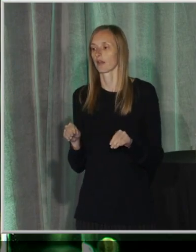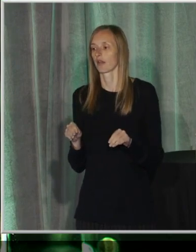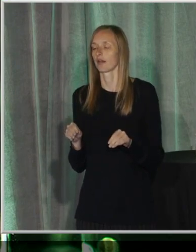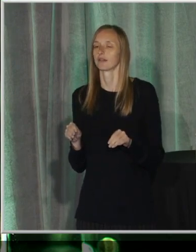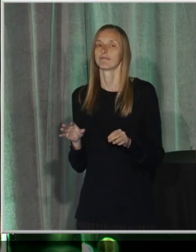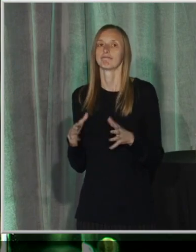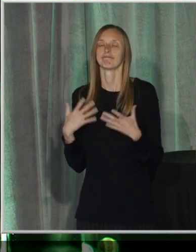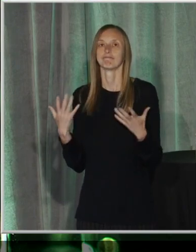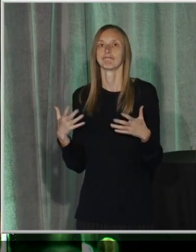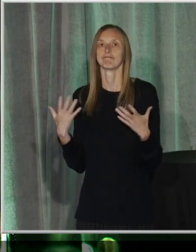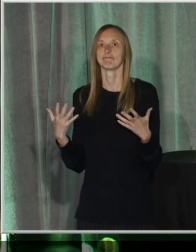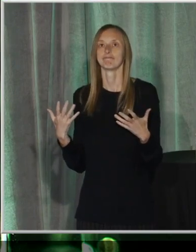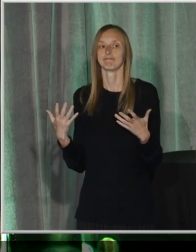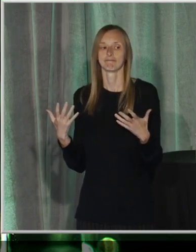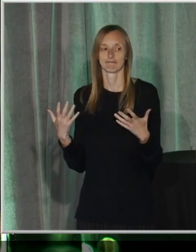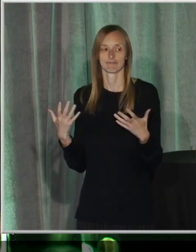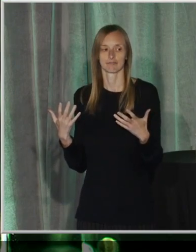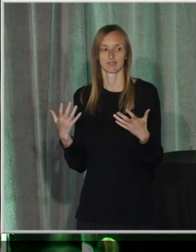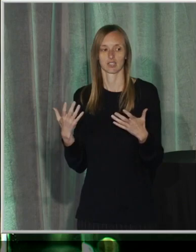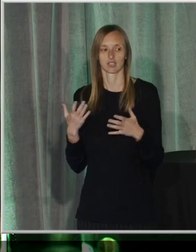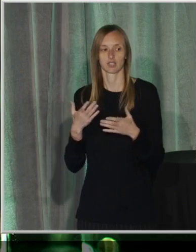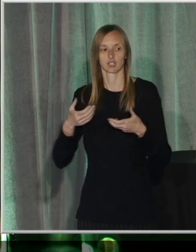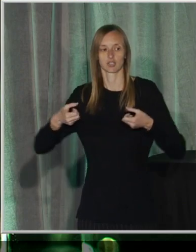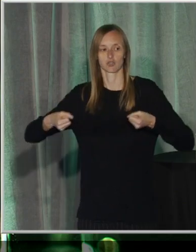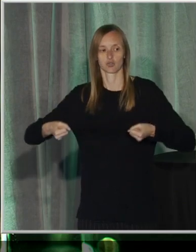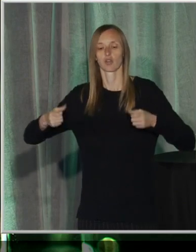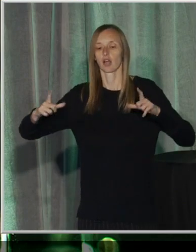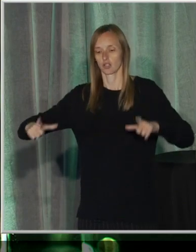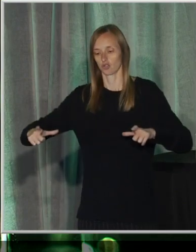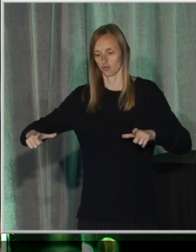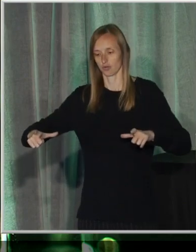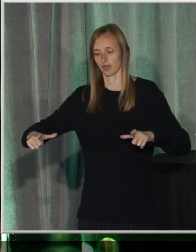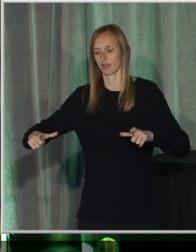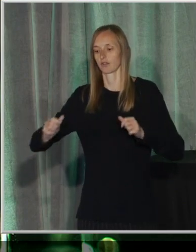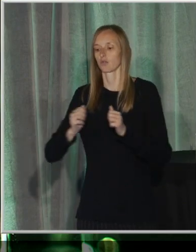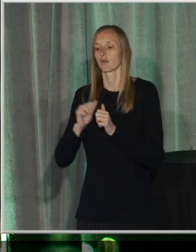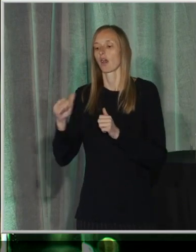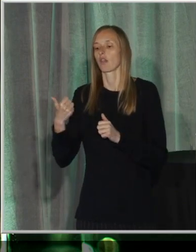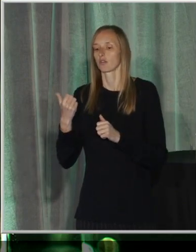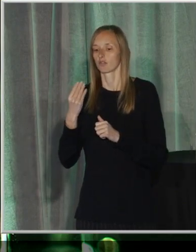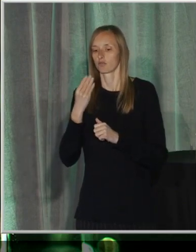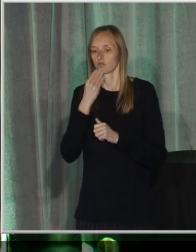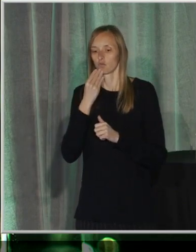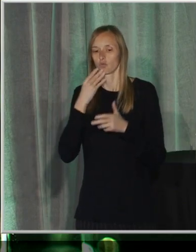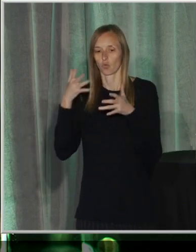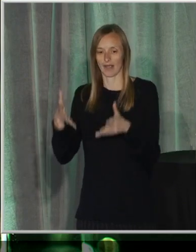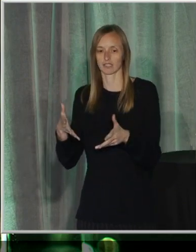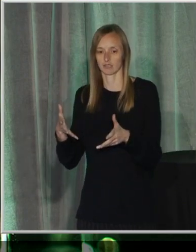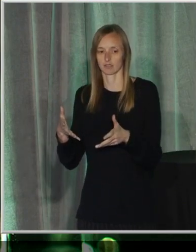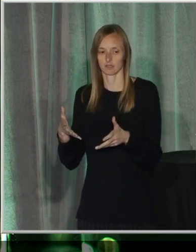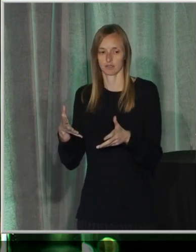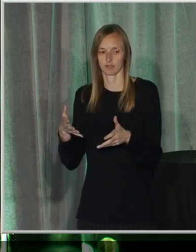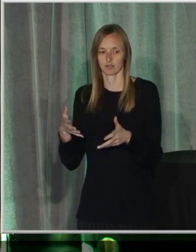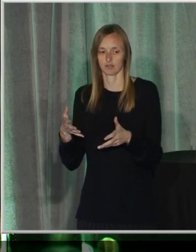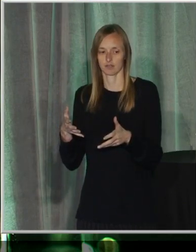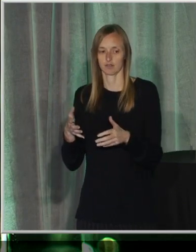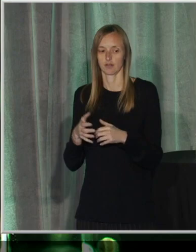like a tray with some other food waste, and